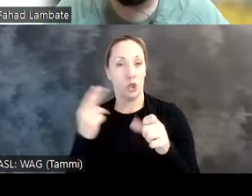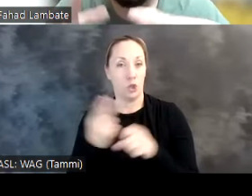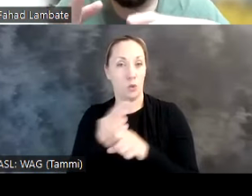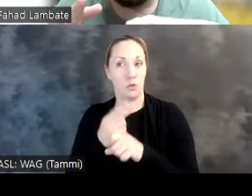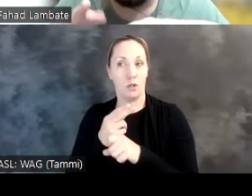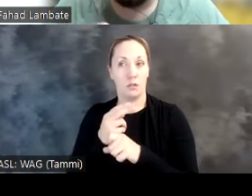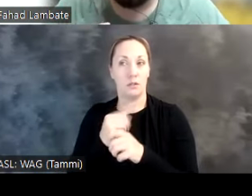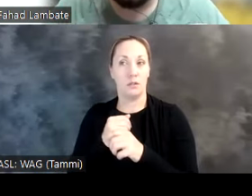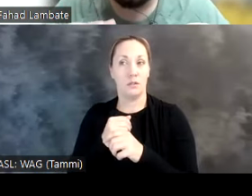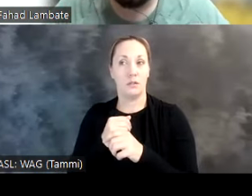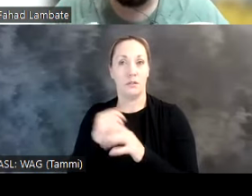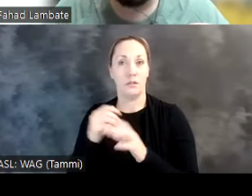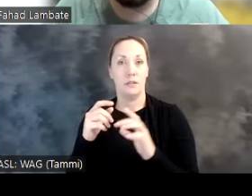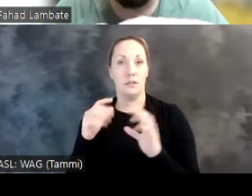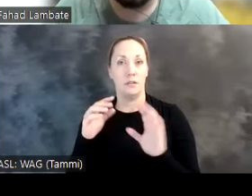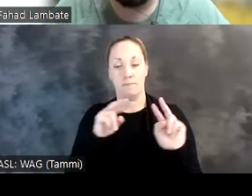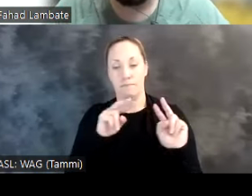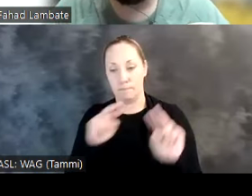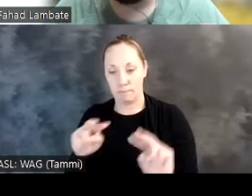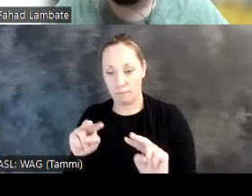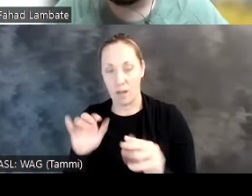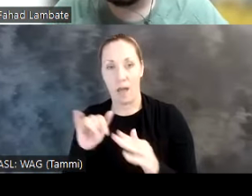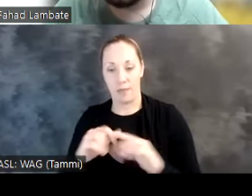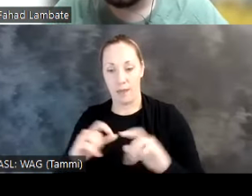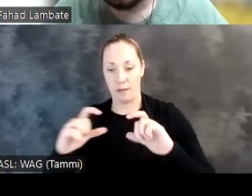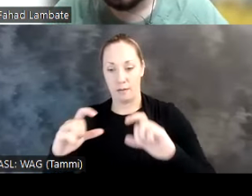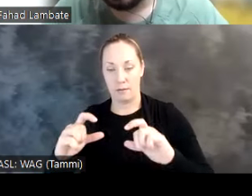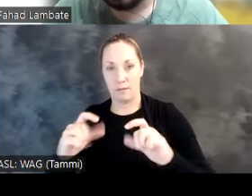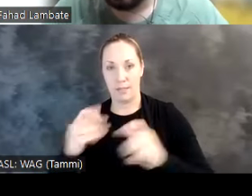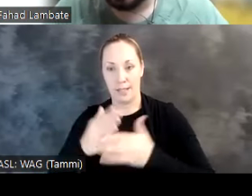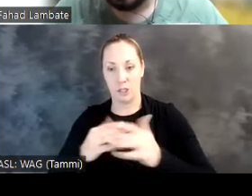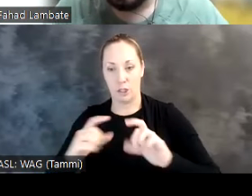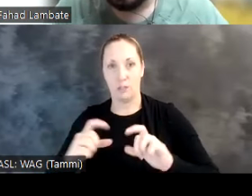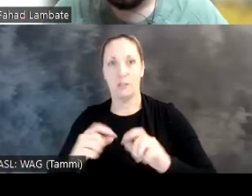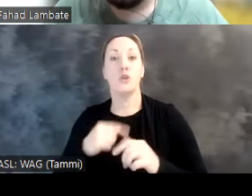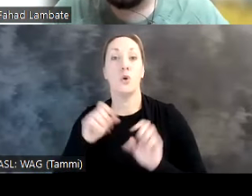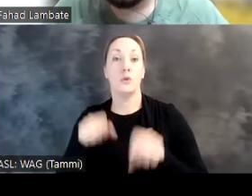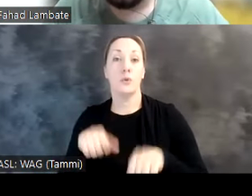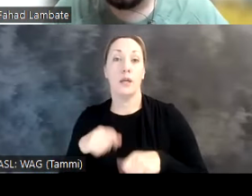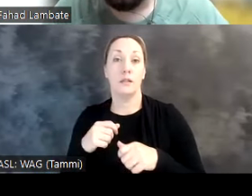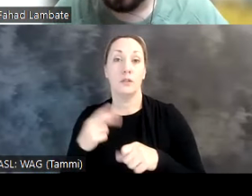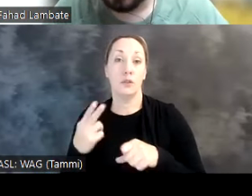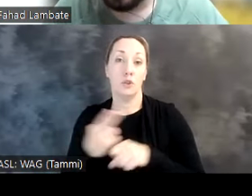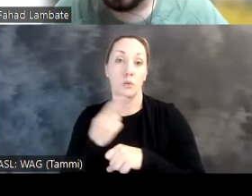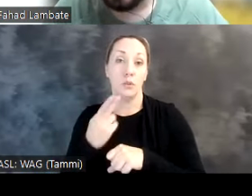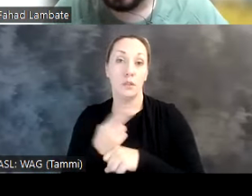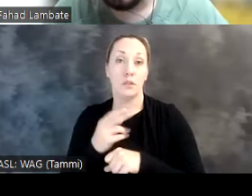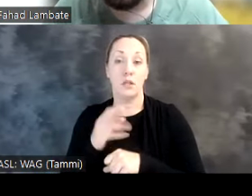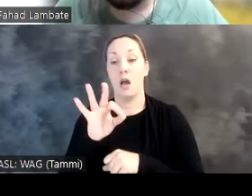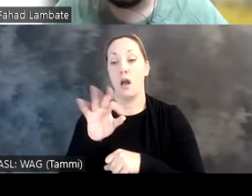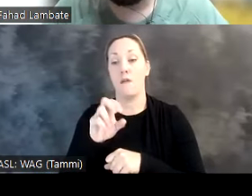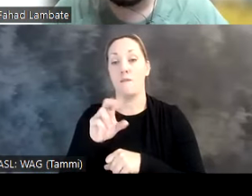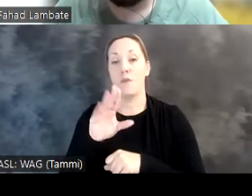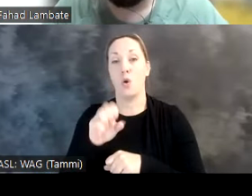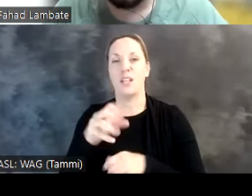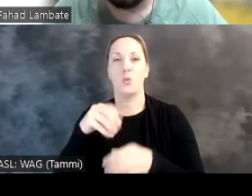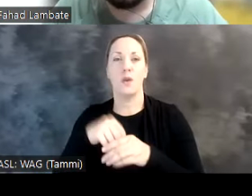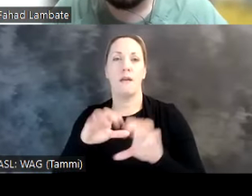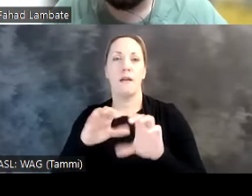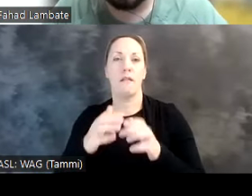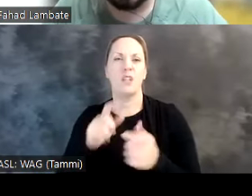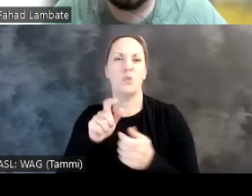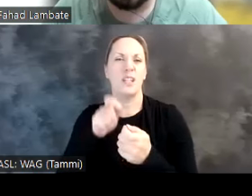attention to be there on that particular specific section, so you can use focus within class where you can specify